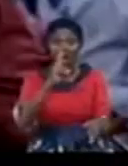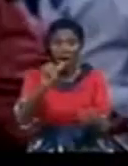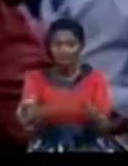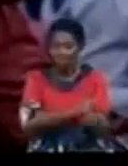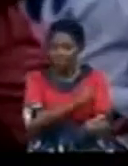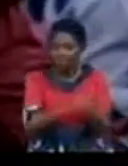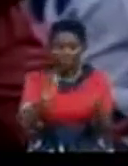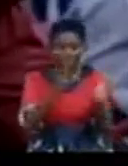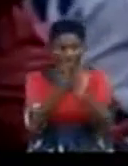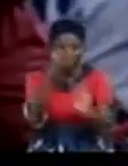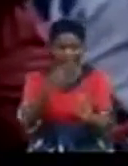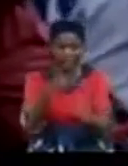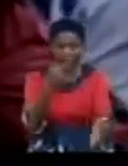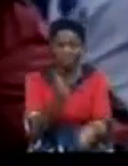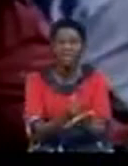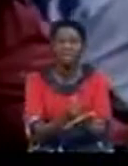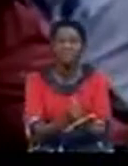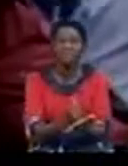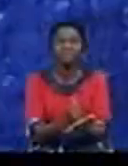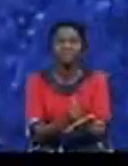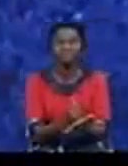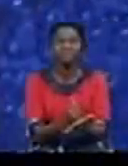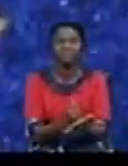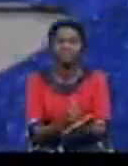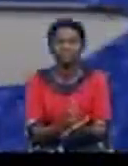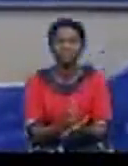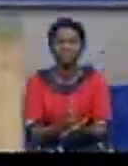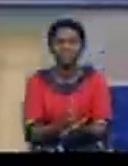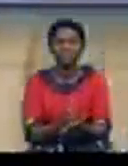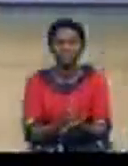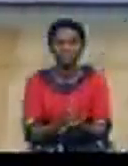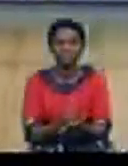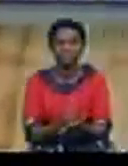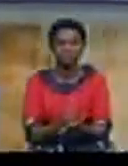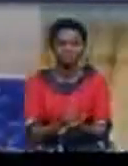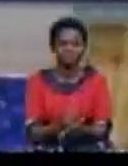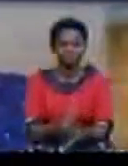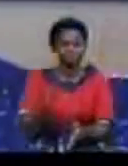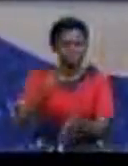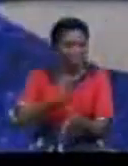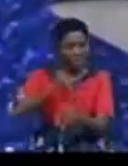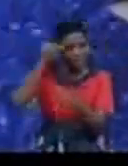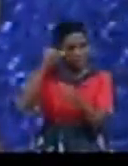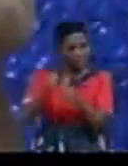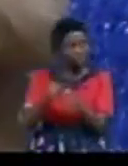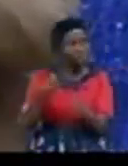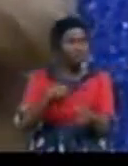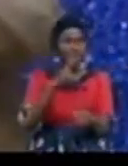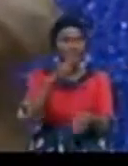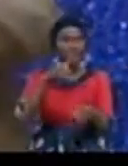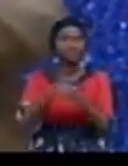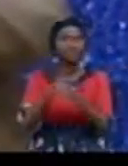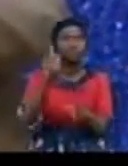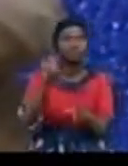destroyed. I remember, in Taraba some years ago now, there